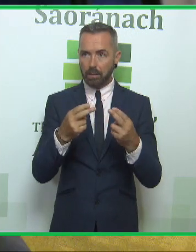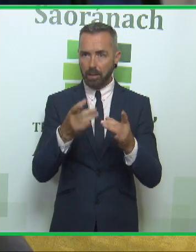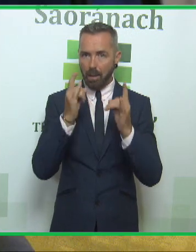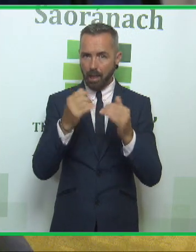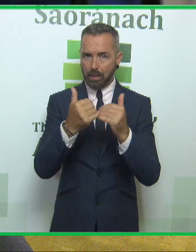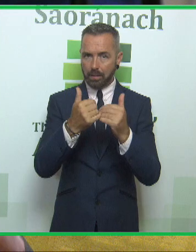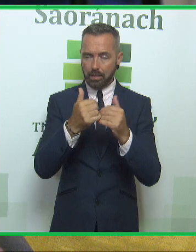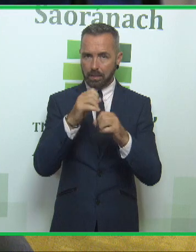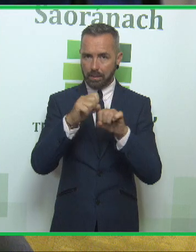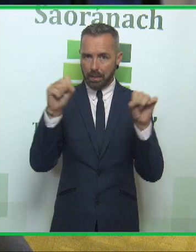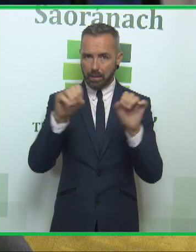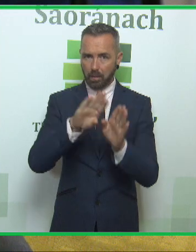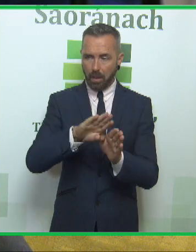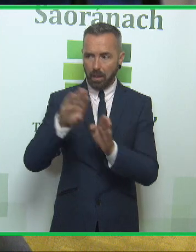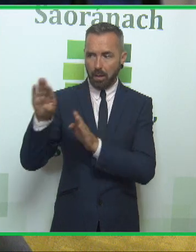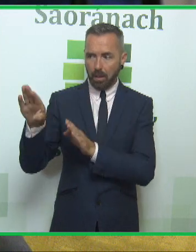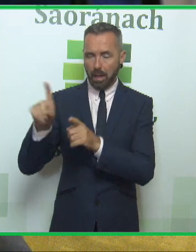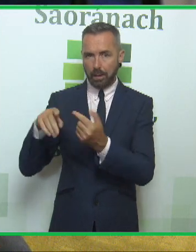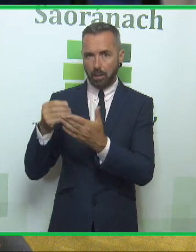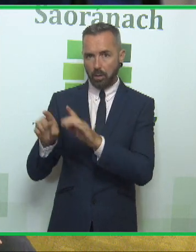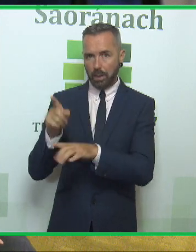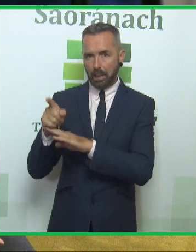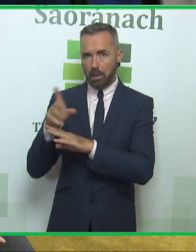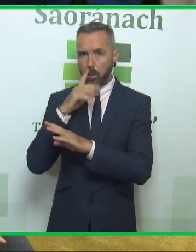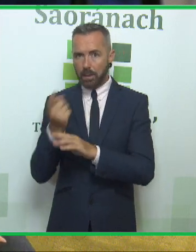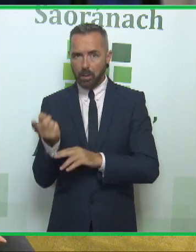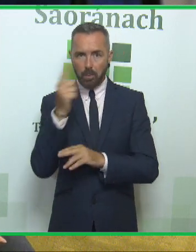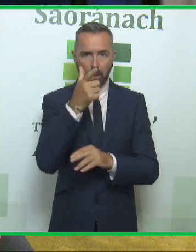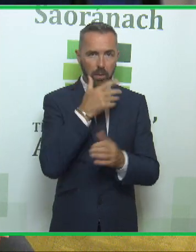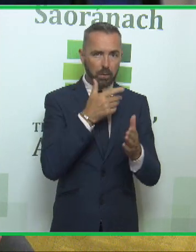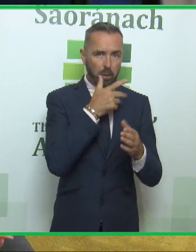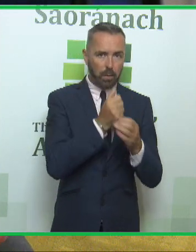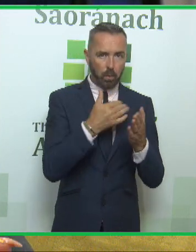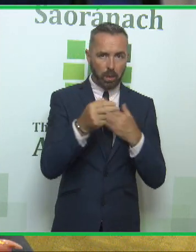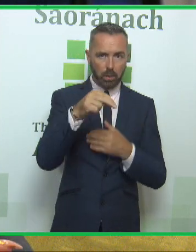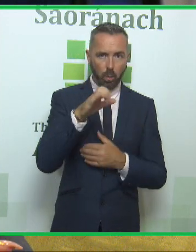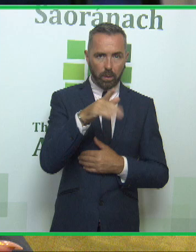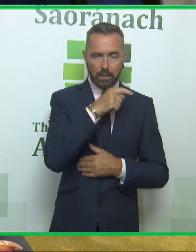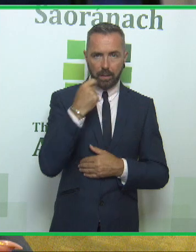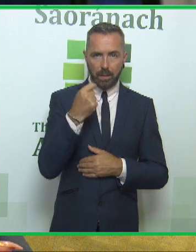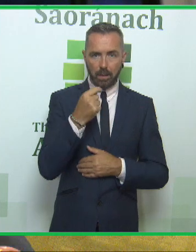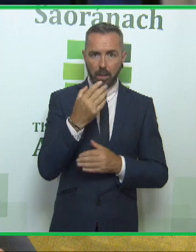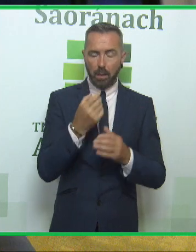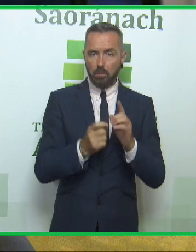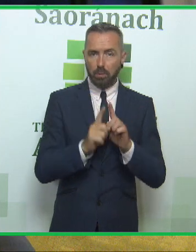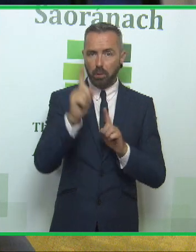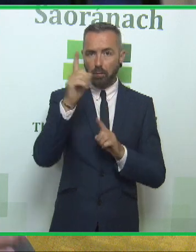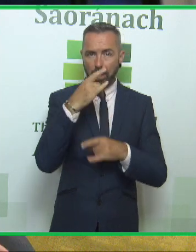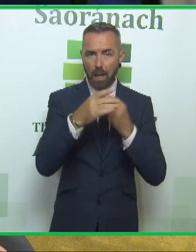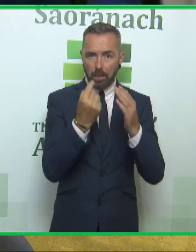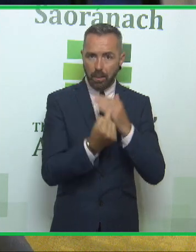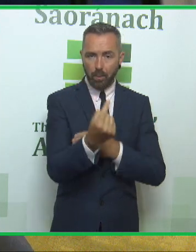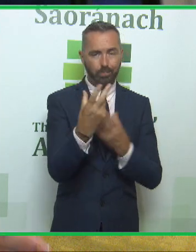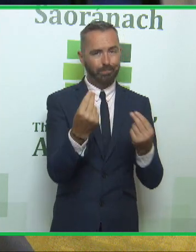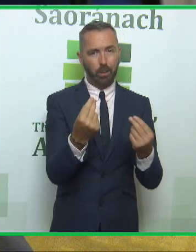that. But I suppose it's to loop back to what Noel said. You know, recovery doesn't happen in isolation. People are part